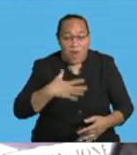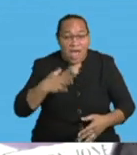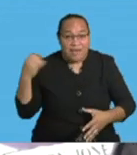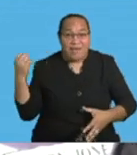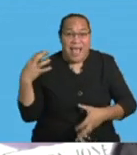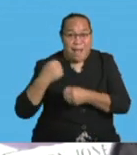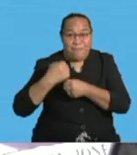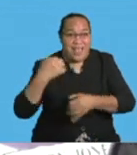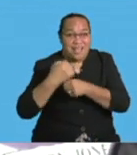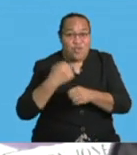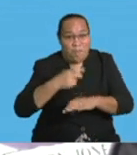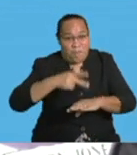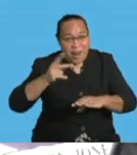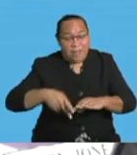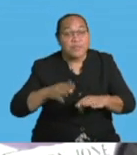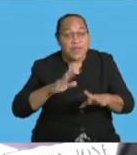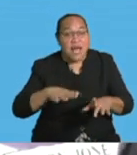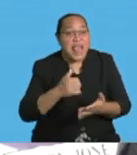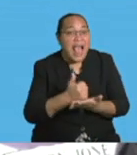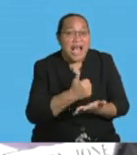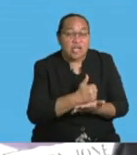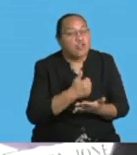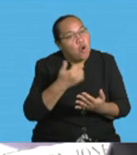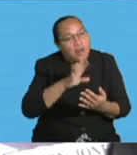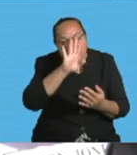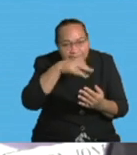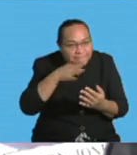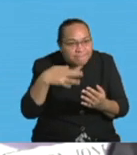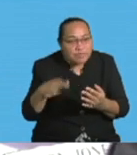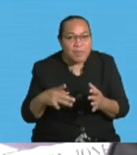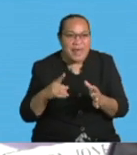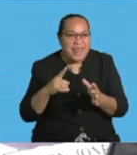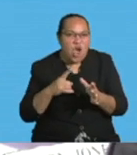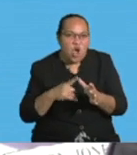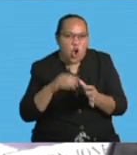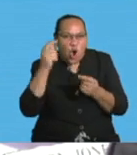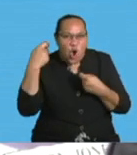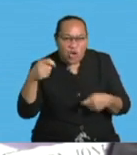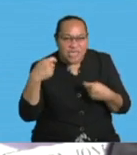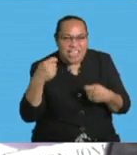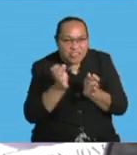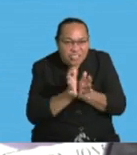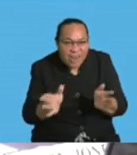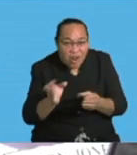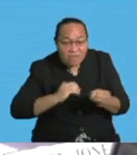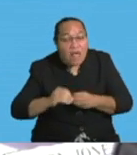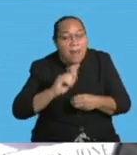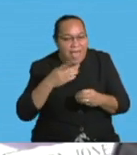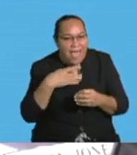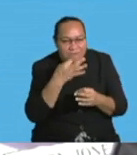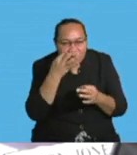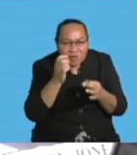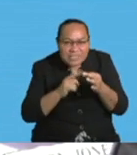to Parliament, the accounts actually have been audited by the Auditor General's Office. However, there are a number of queries that they've